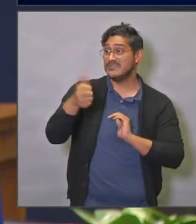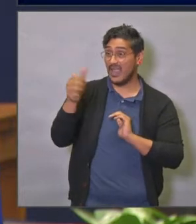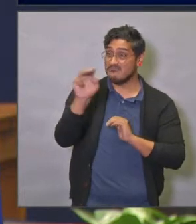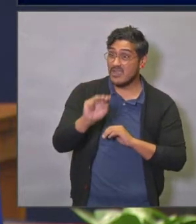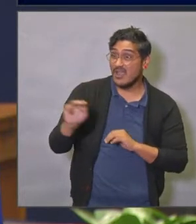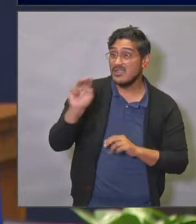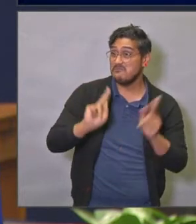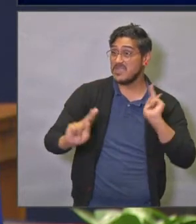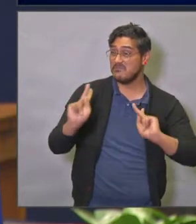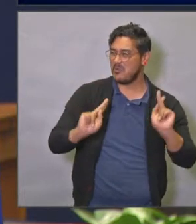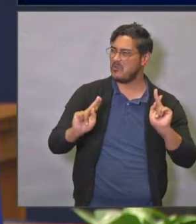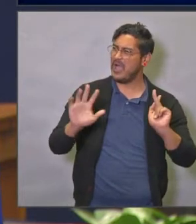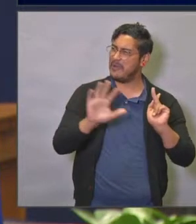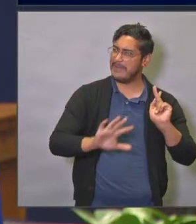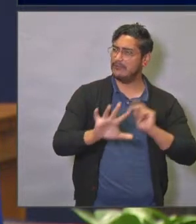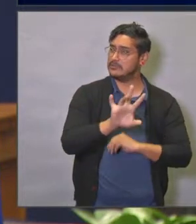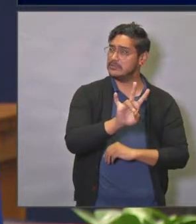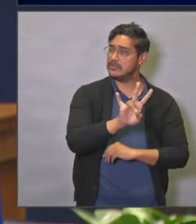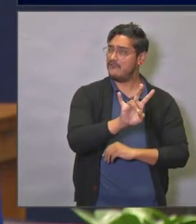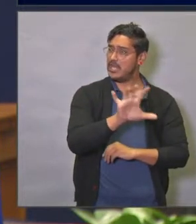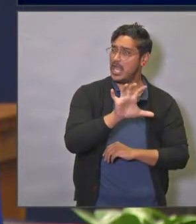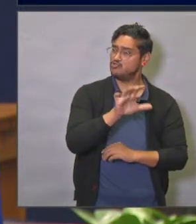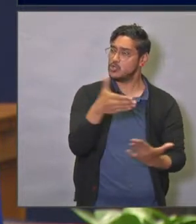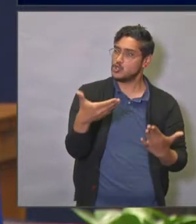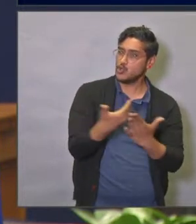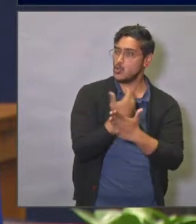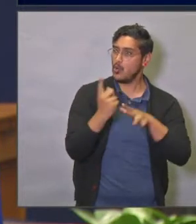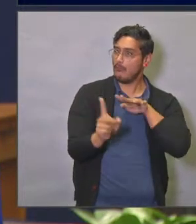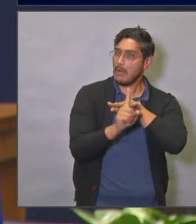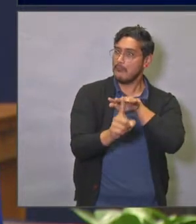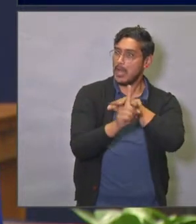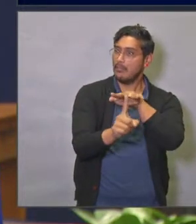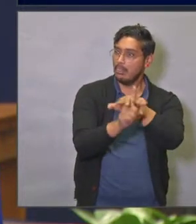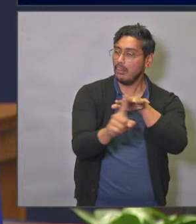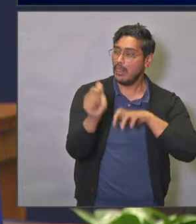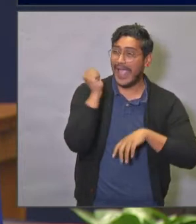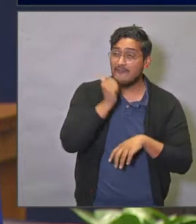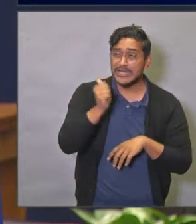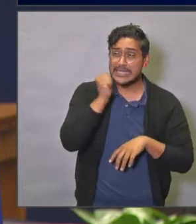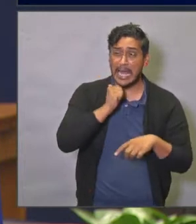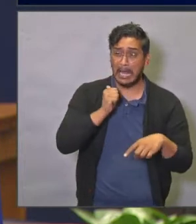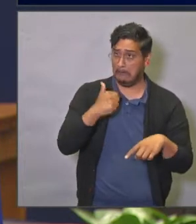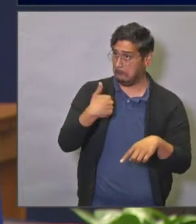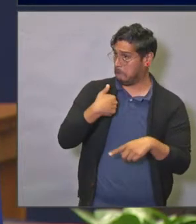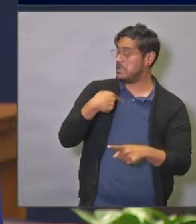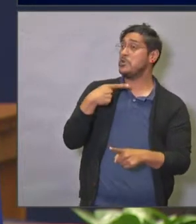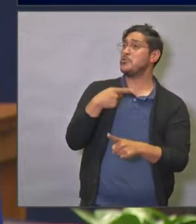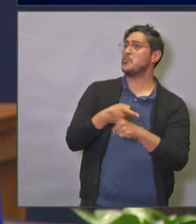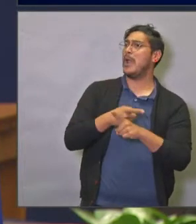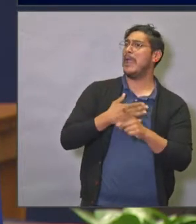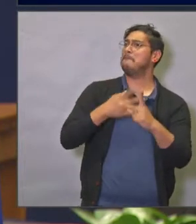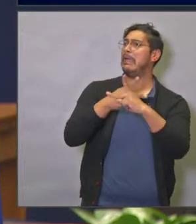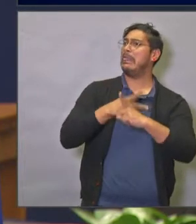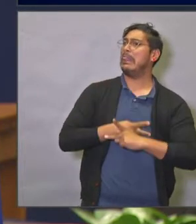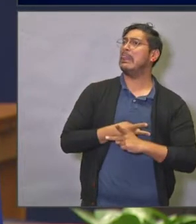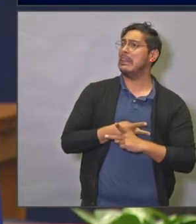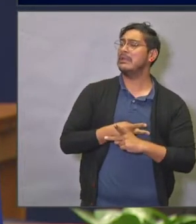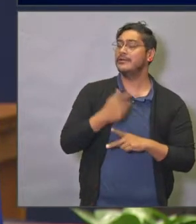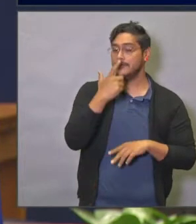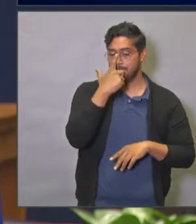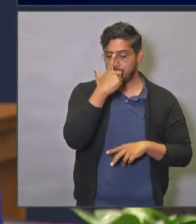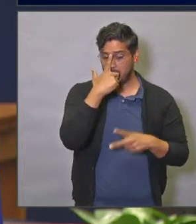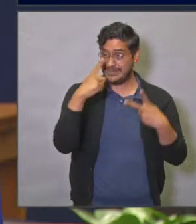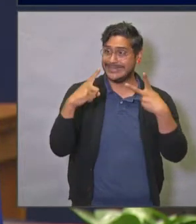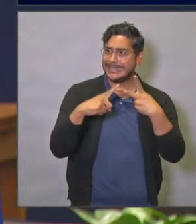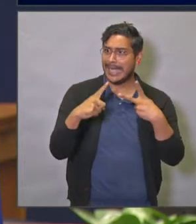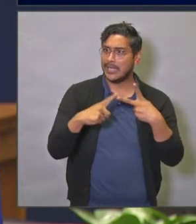tells me about 700 new cases a day. So first of all, is my math correct? And second, are we